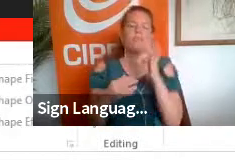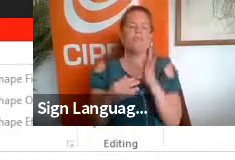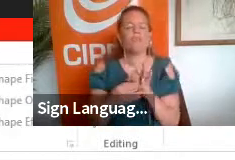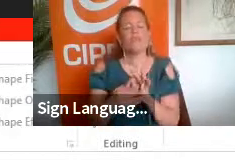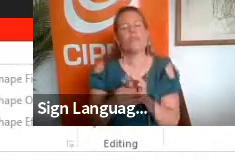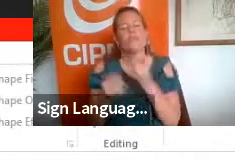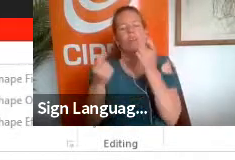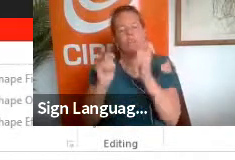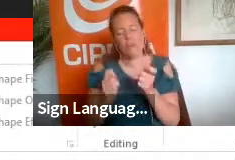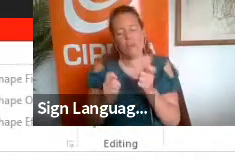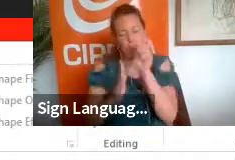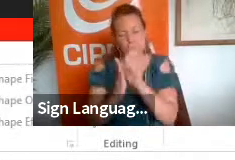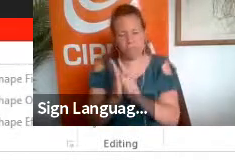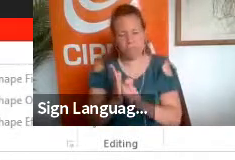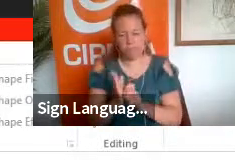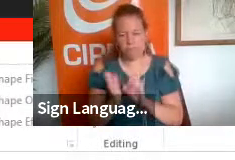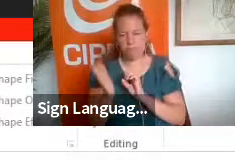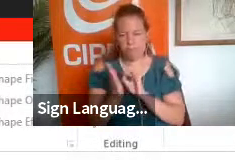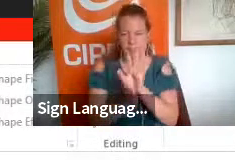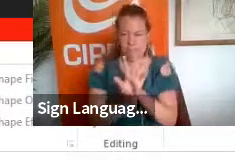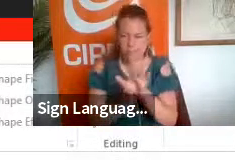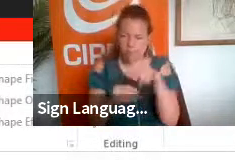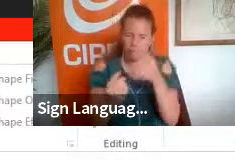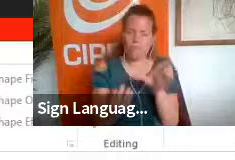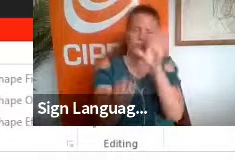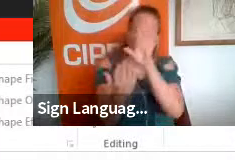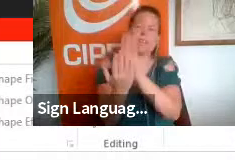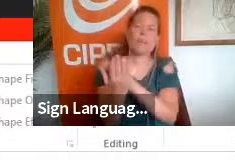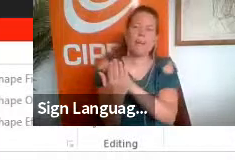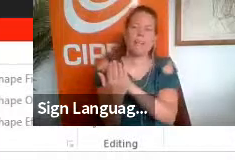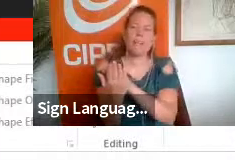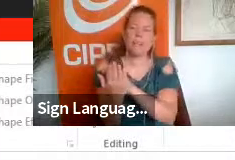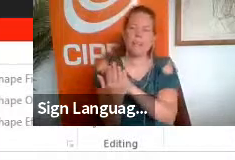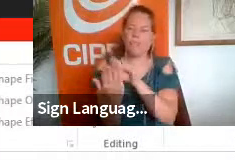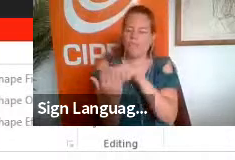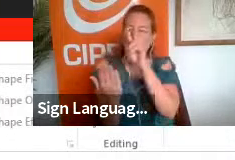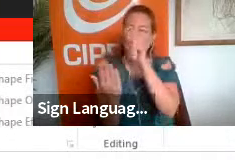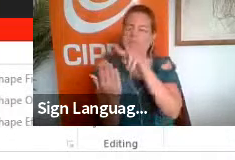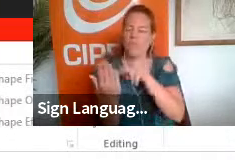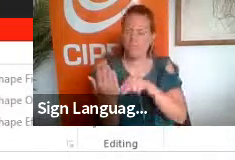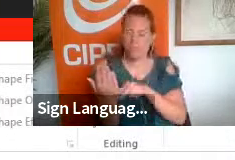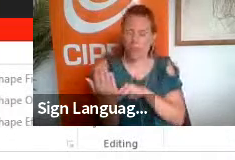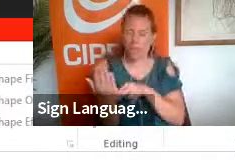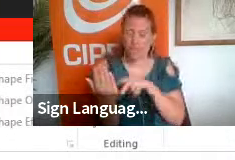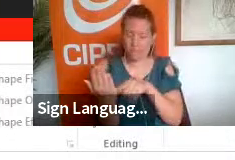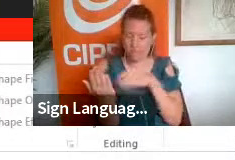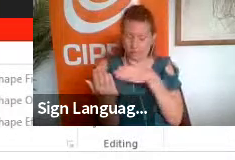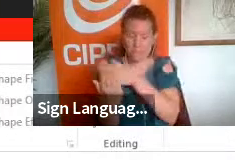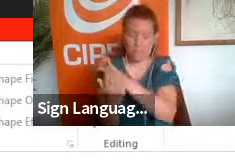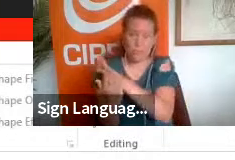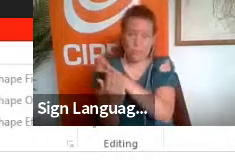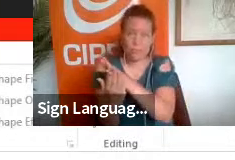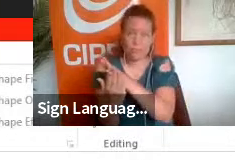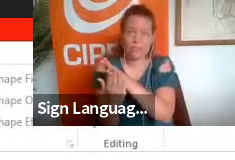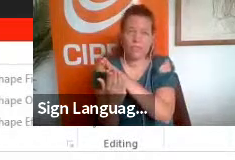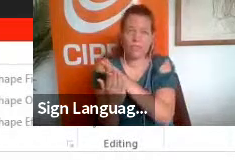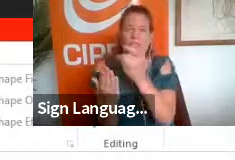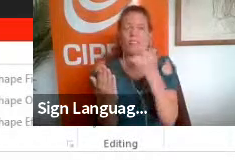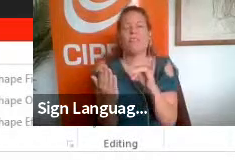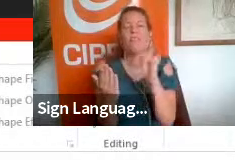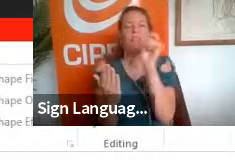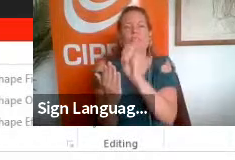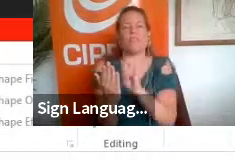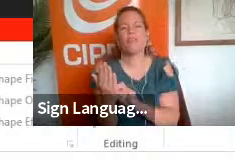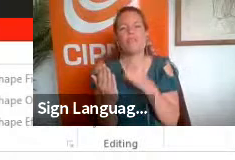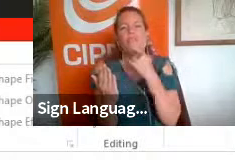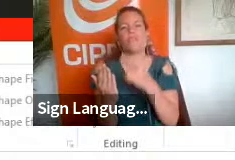received on our end, we're able to document it to verify, is this indeed true? So if someone today reports and says, okay, there's an